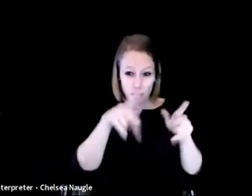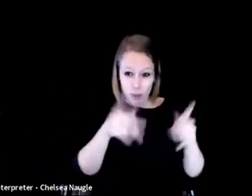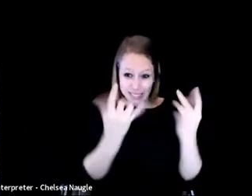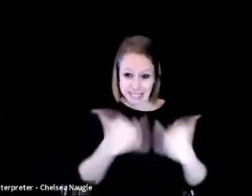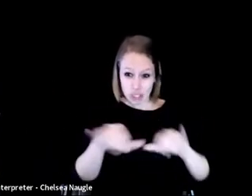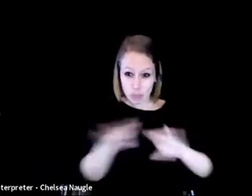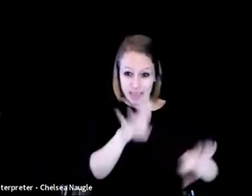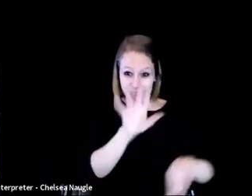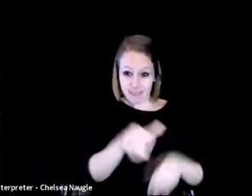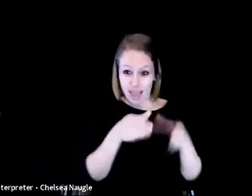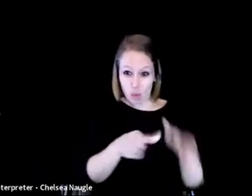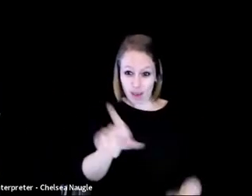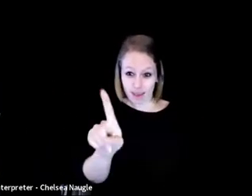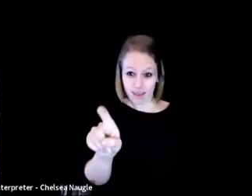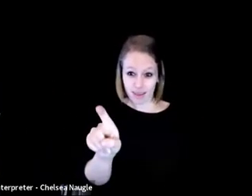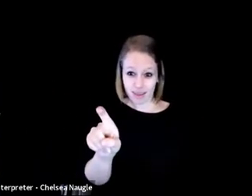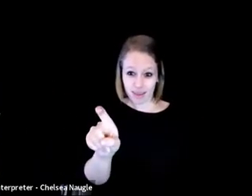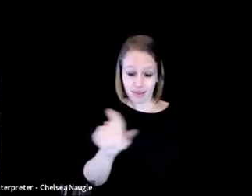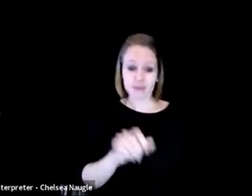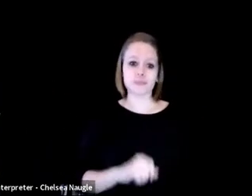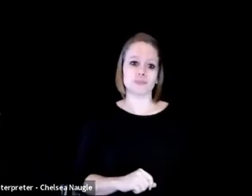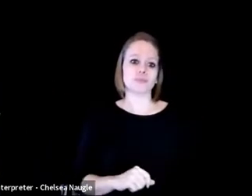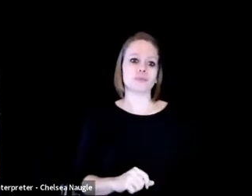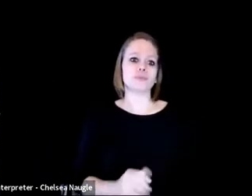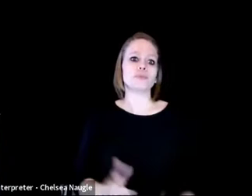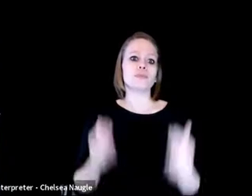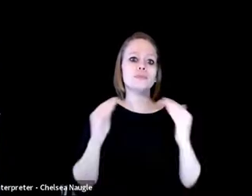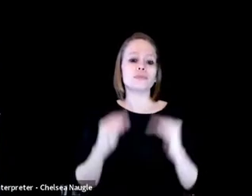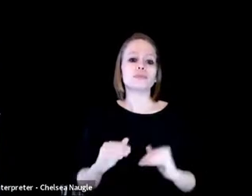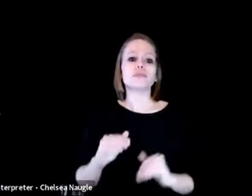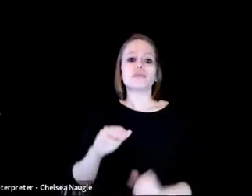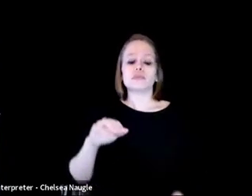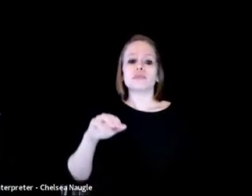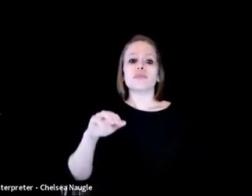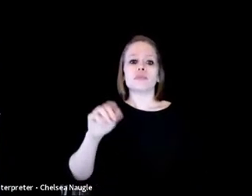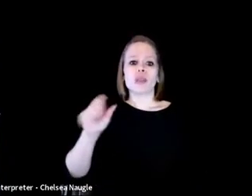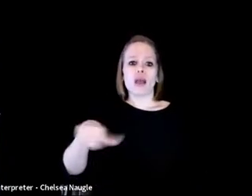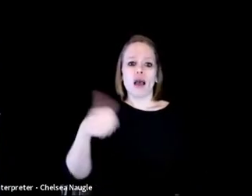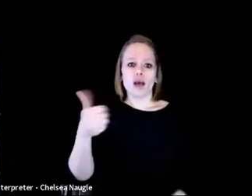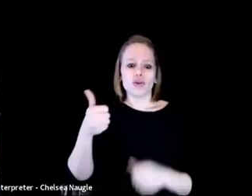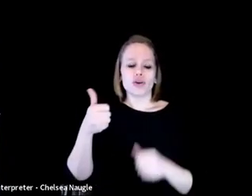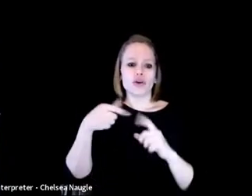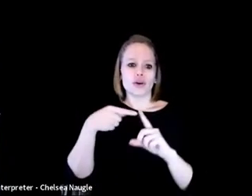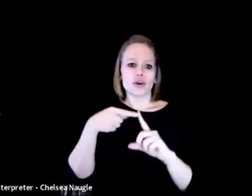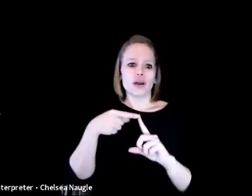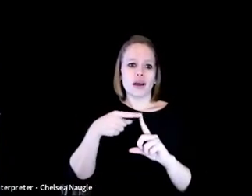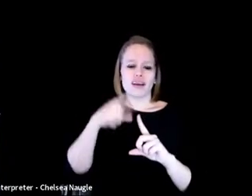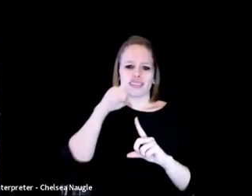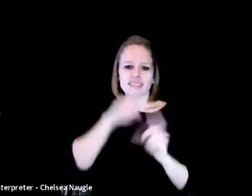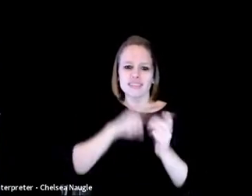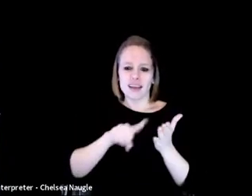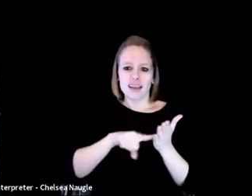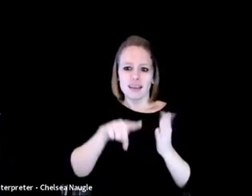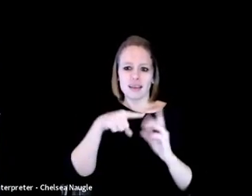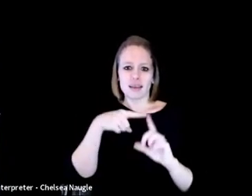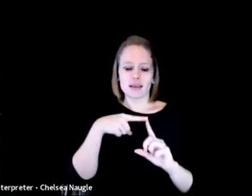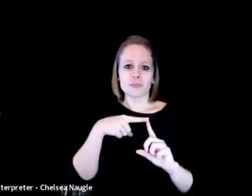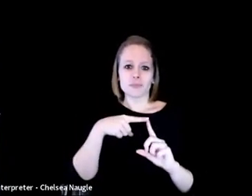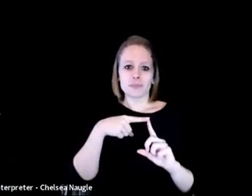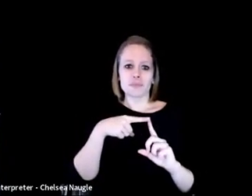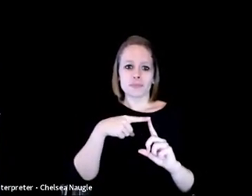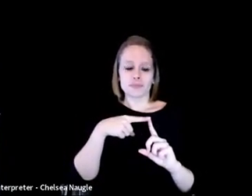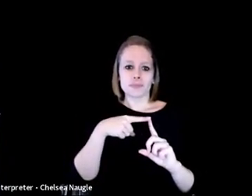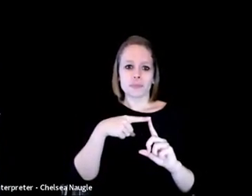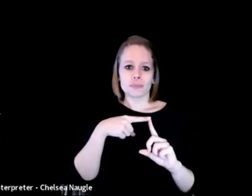And then in Tim Hartshorn and his colleagues' study, what was interesting was his research found